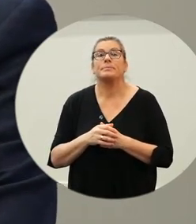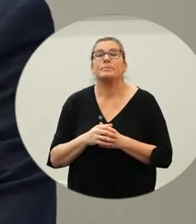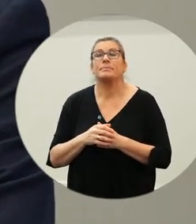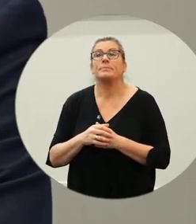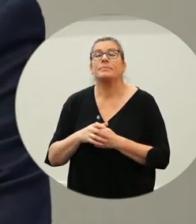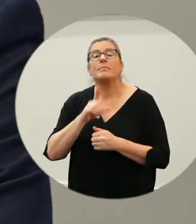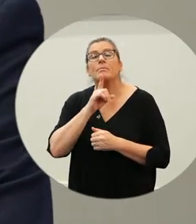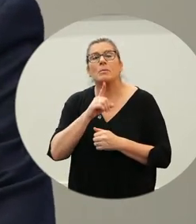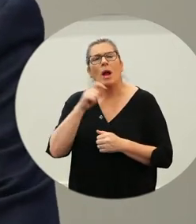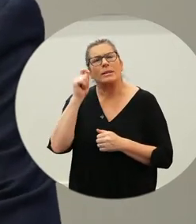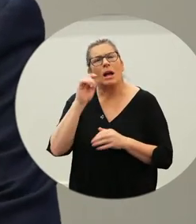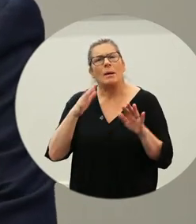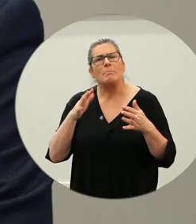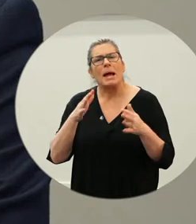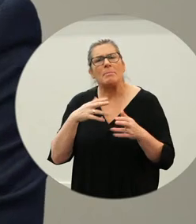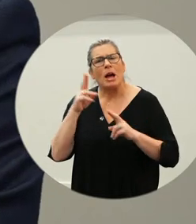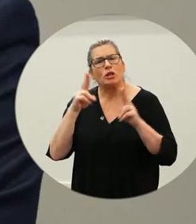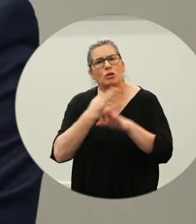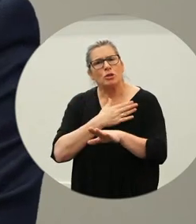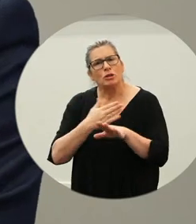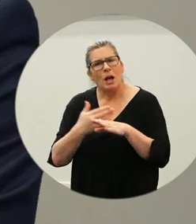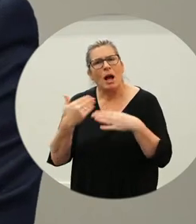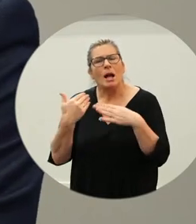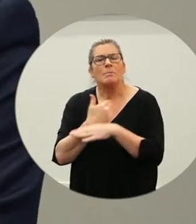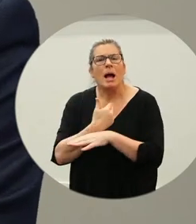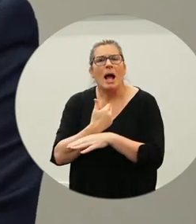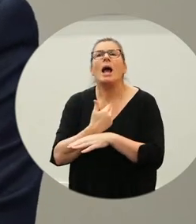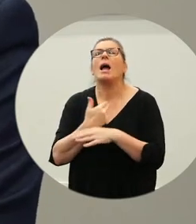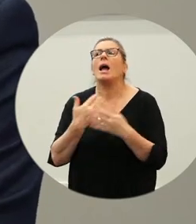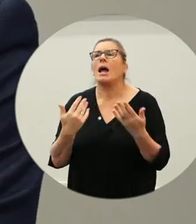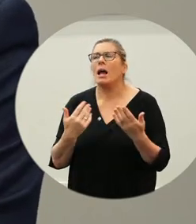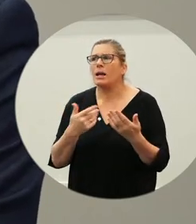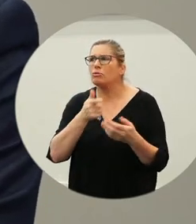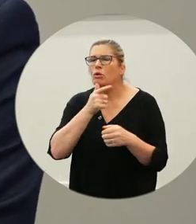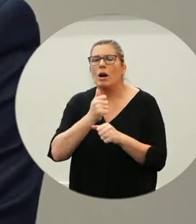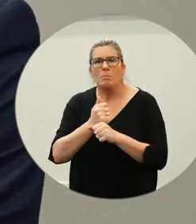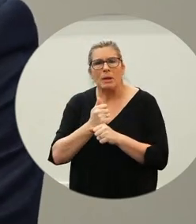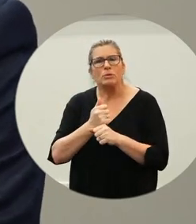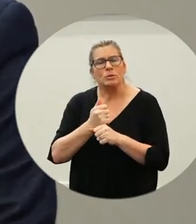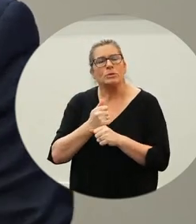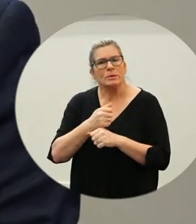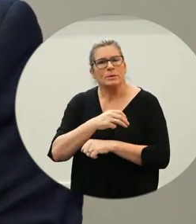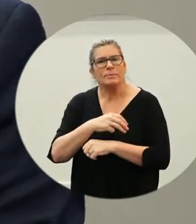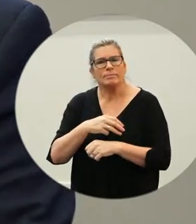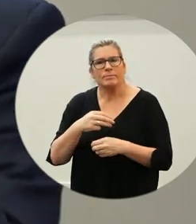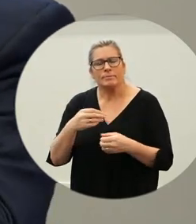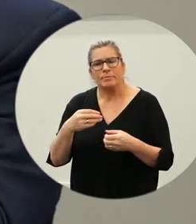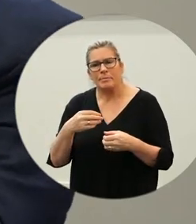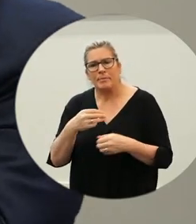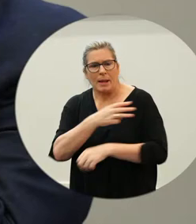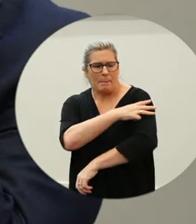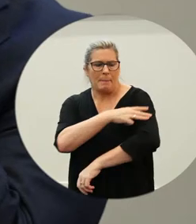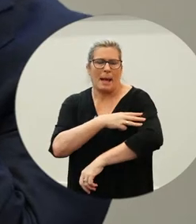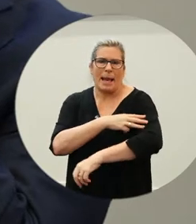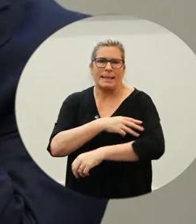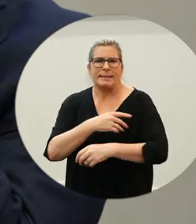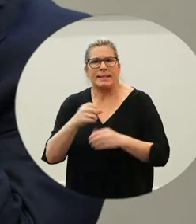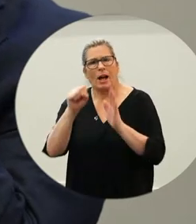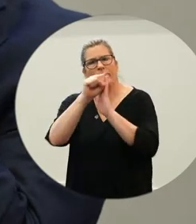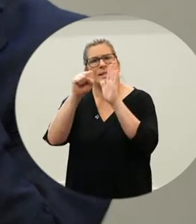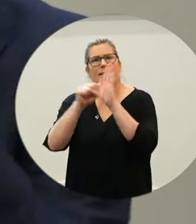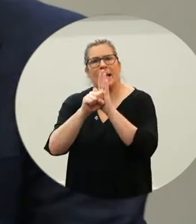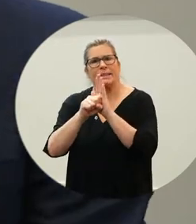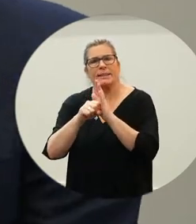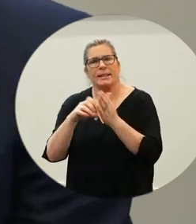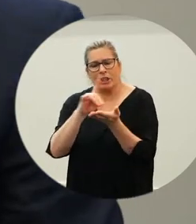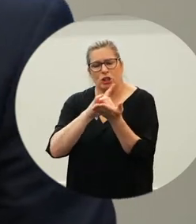But I thought maybe I should start by putting the policing of the state in a historical context.